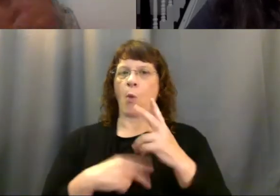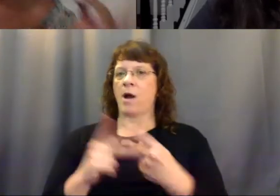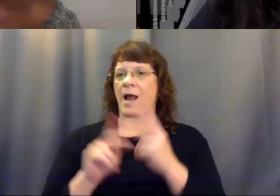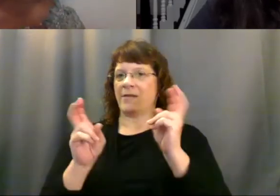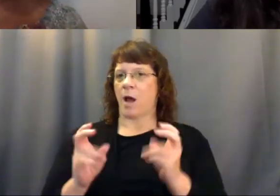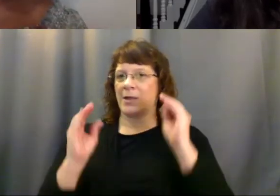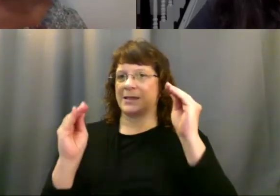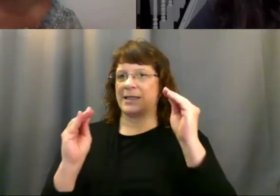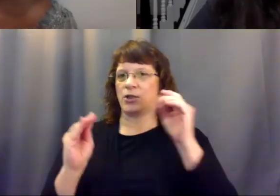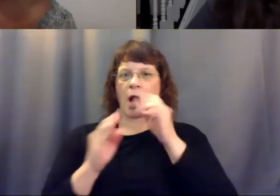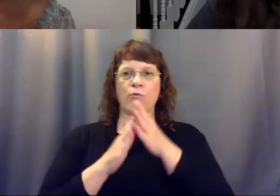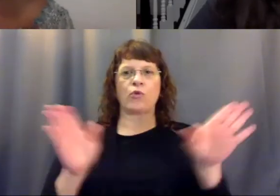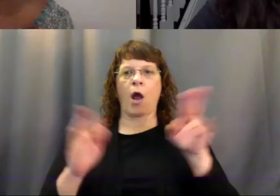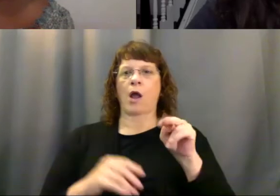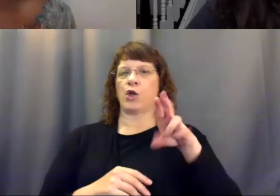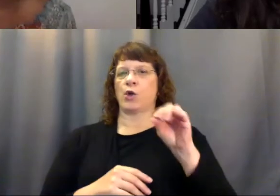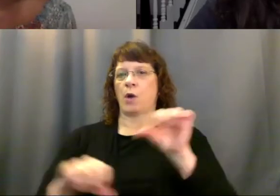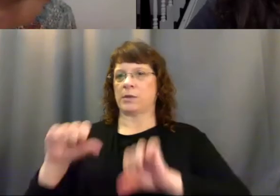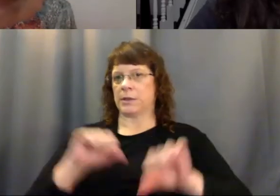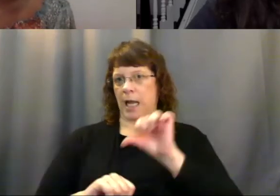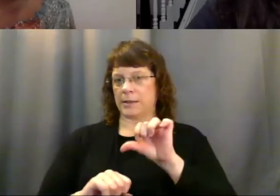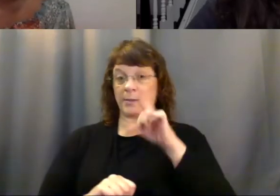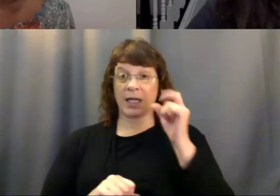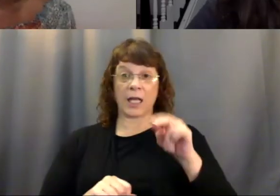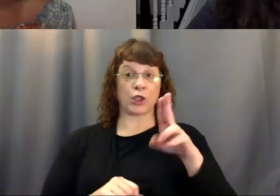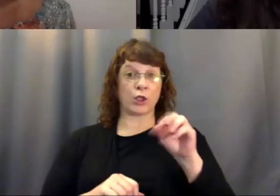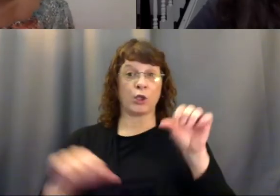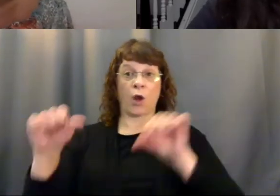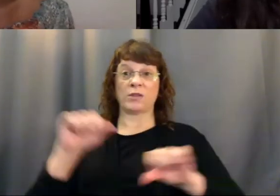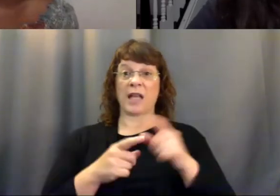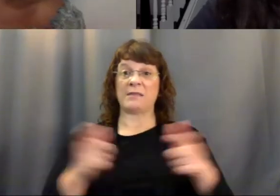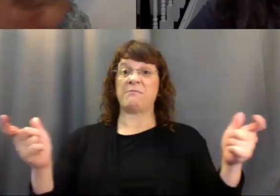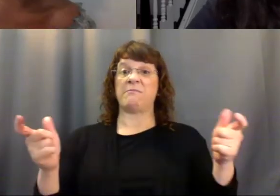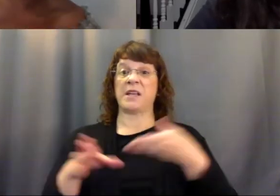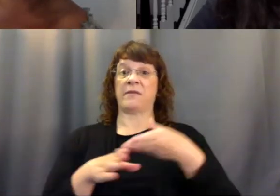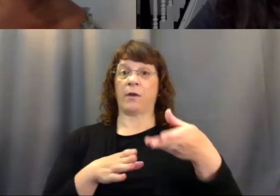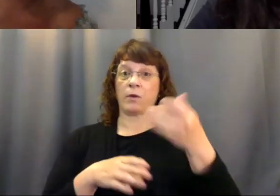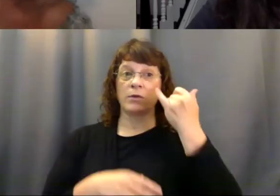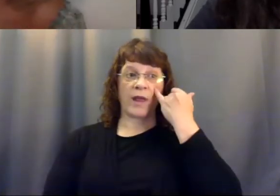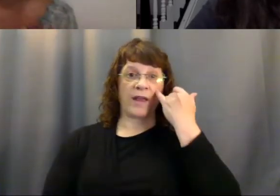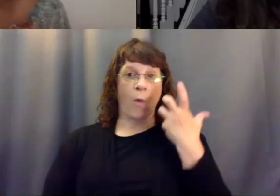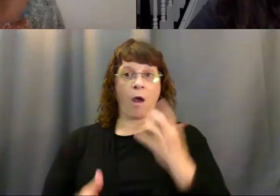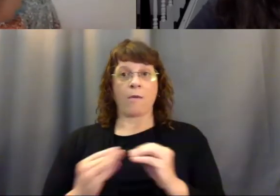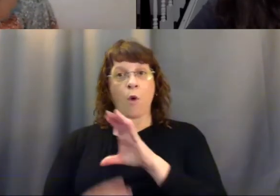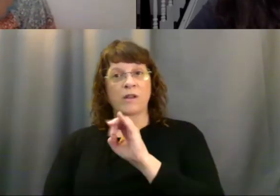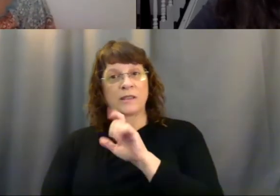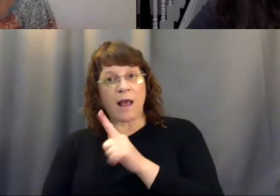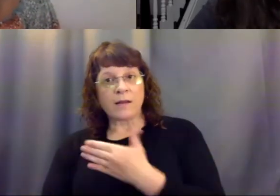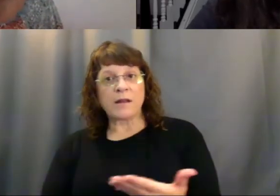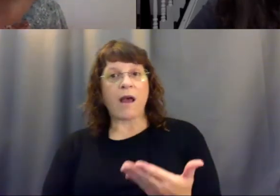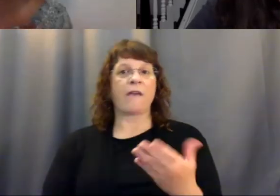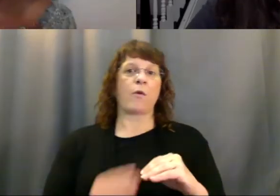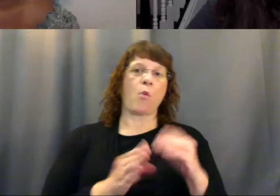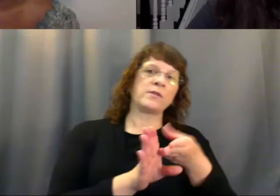the broad neuroscience, because neuroscience is pretty big. So if you're interested in more cell stuff or more